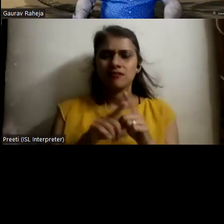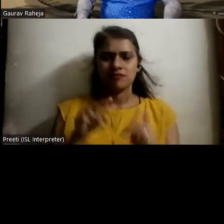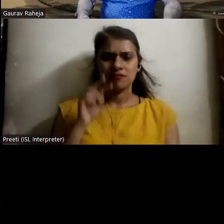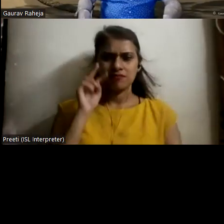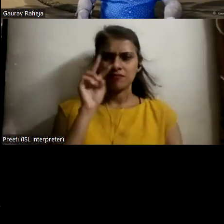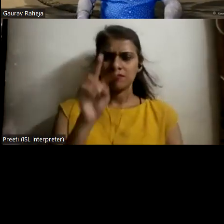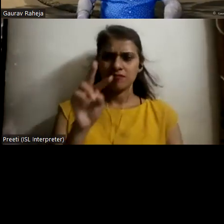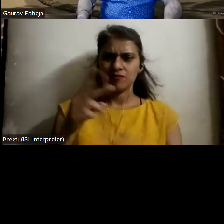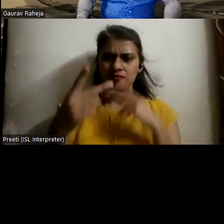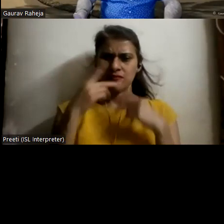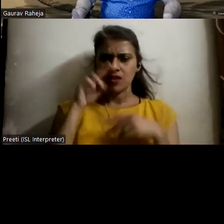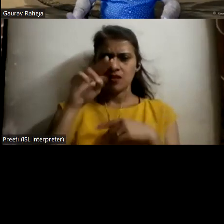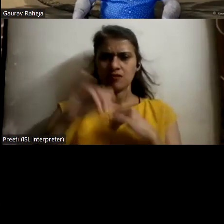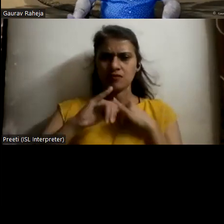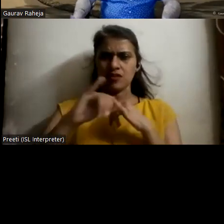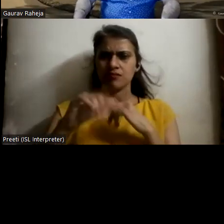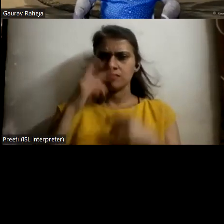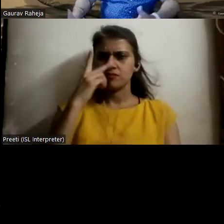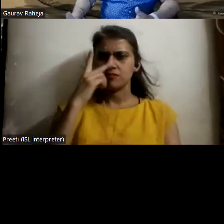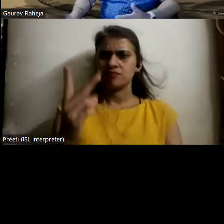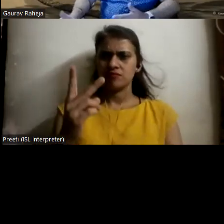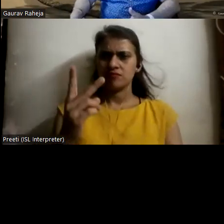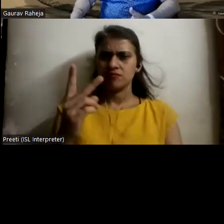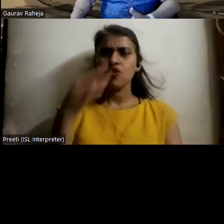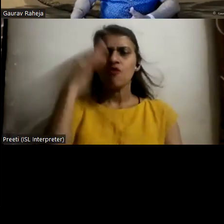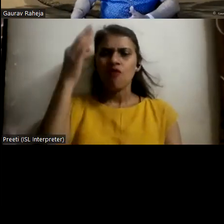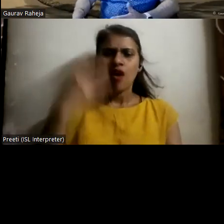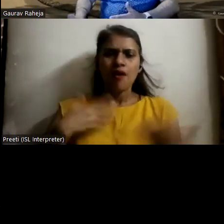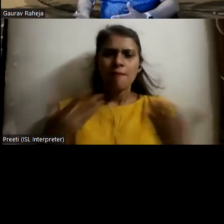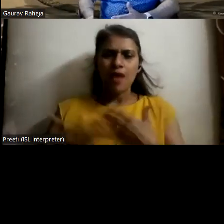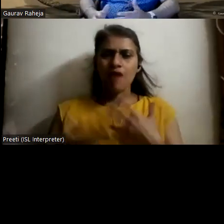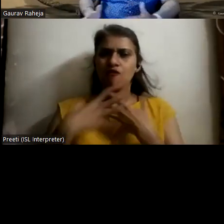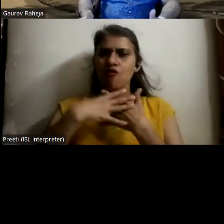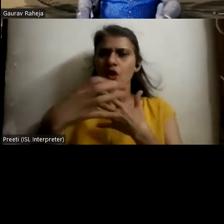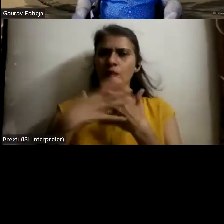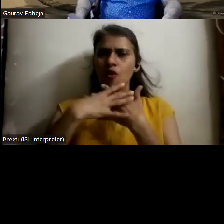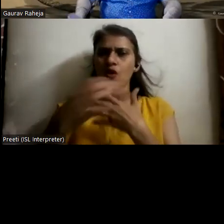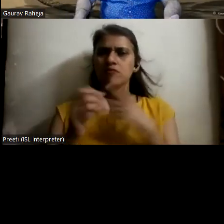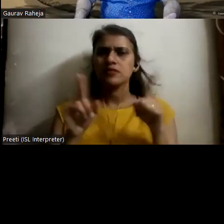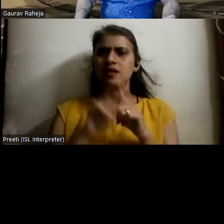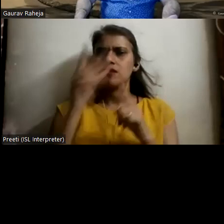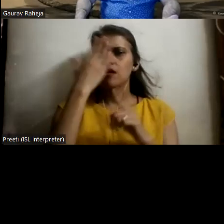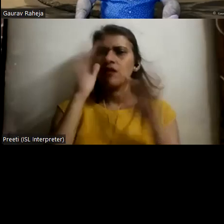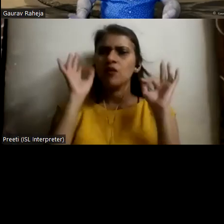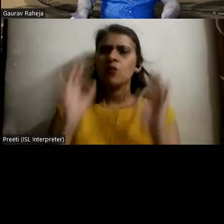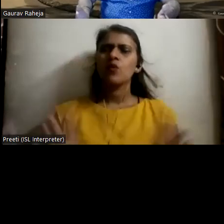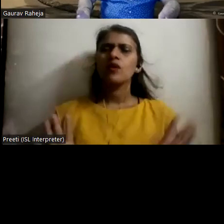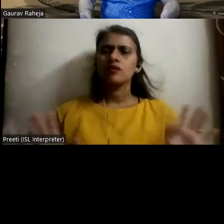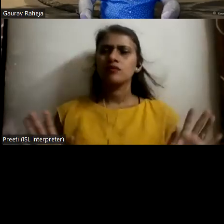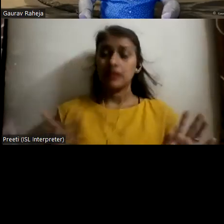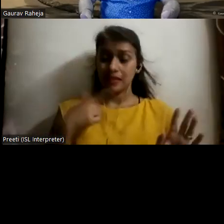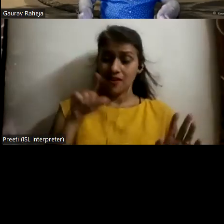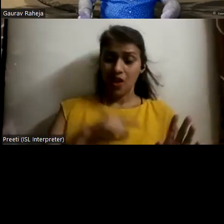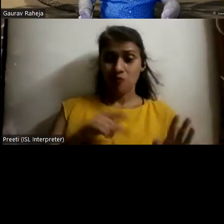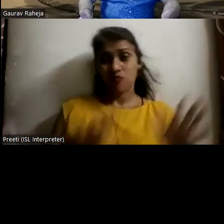reflects how we move. It reflects how we behave. And I constantly keep wondering, therefore, that